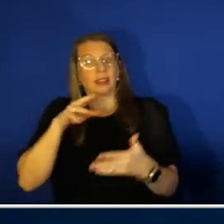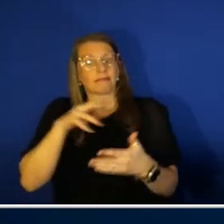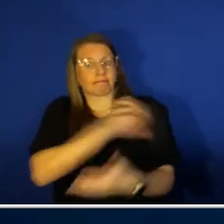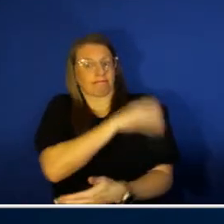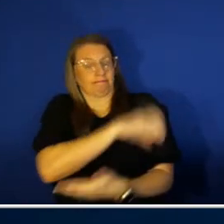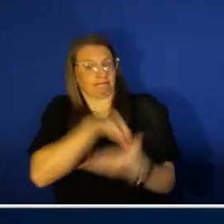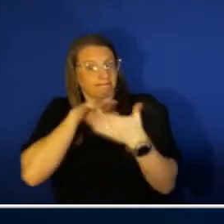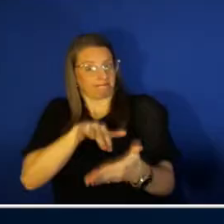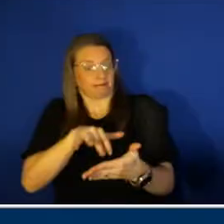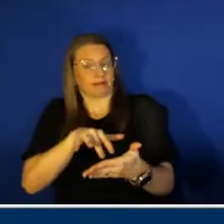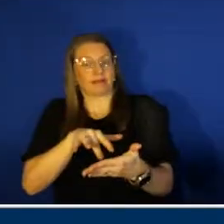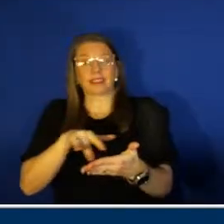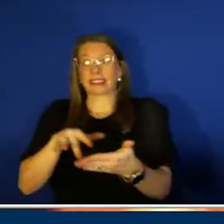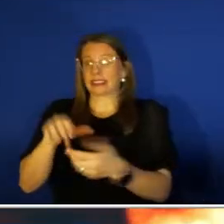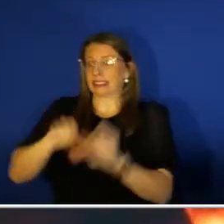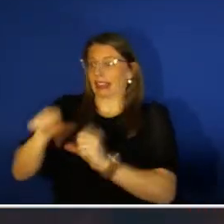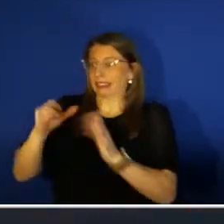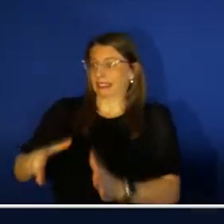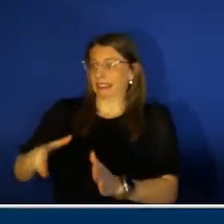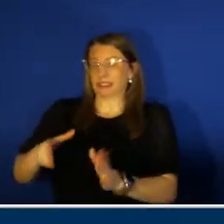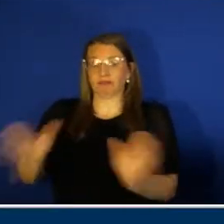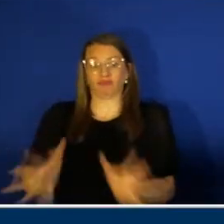science forward.